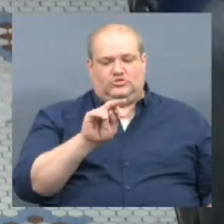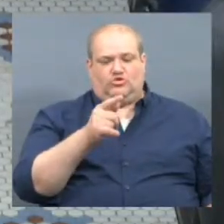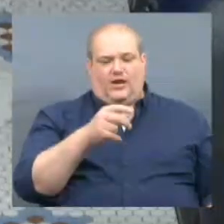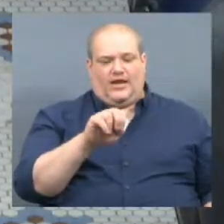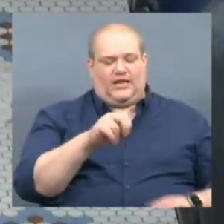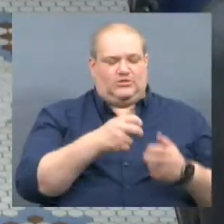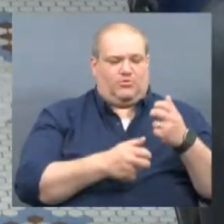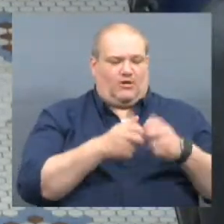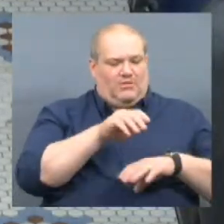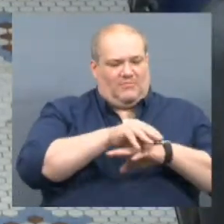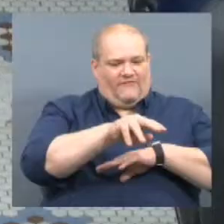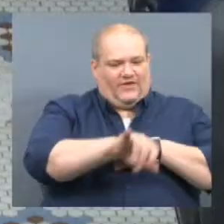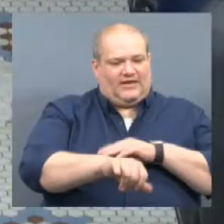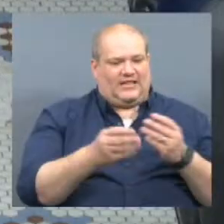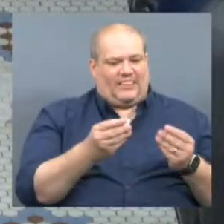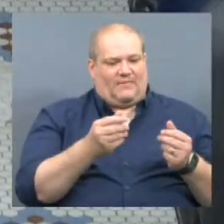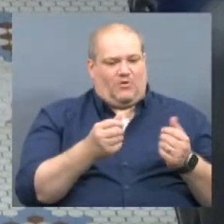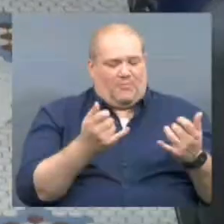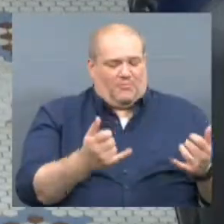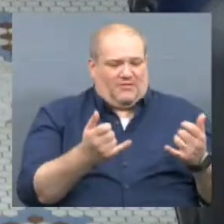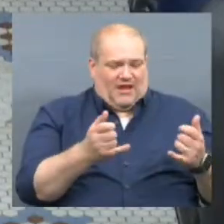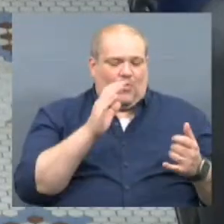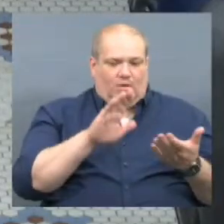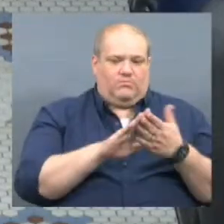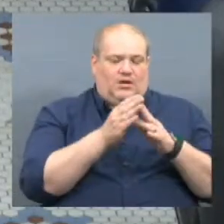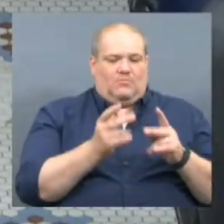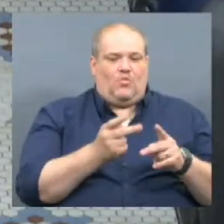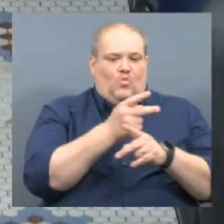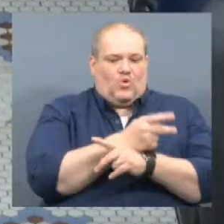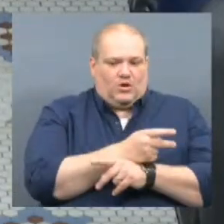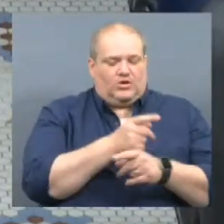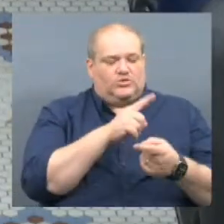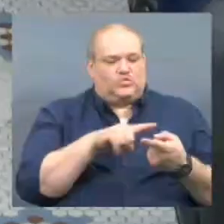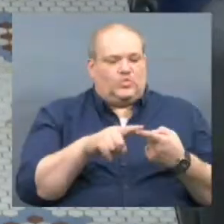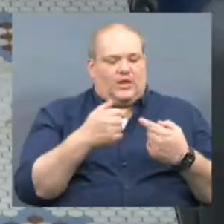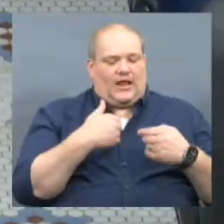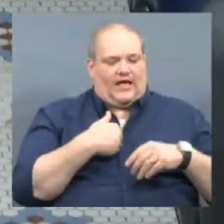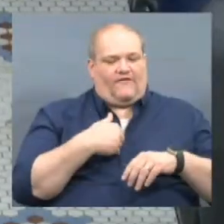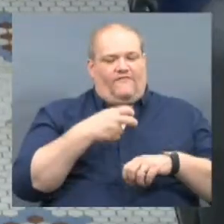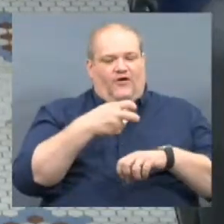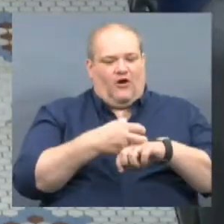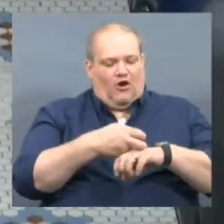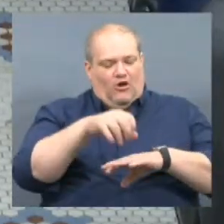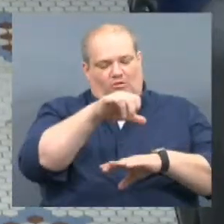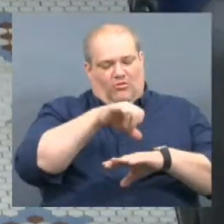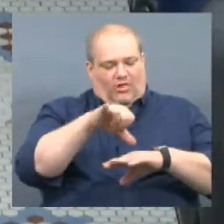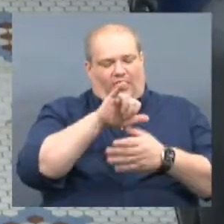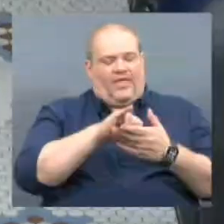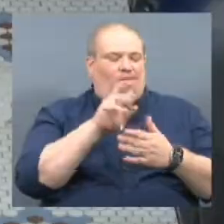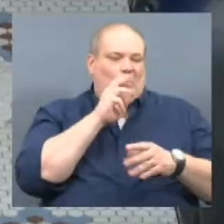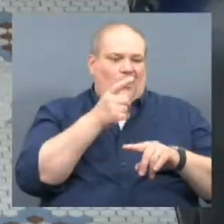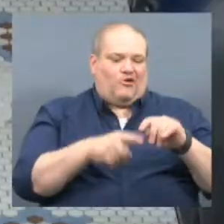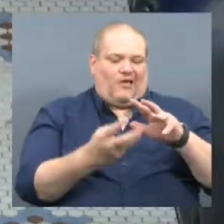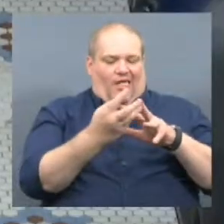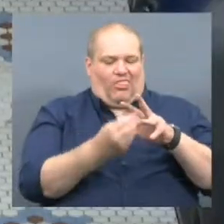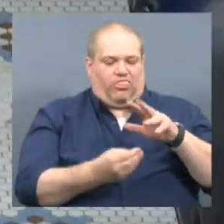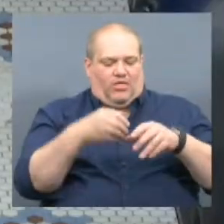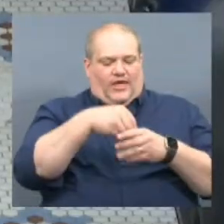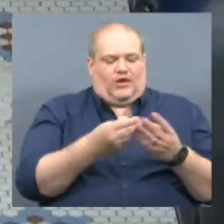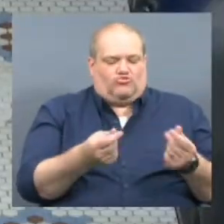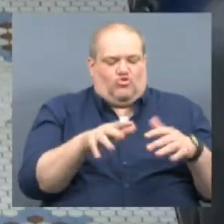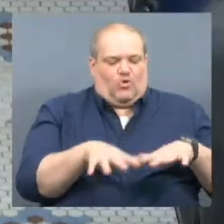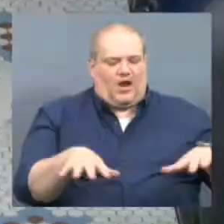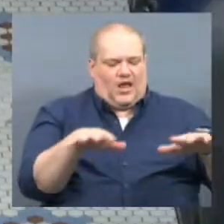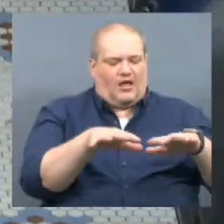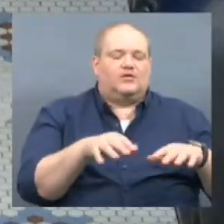property now, and it'll only be exacerbated by virtue of making the hardscape parking lot that exists. So